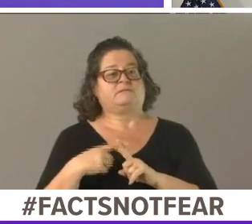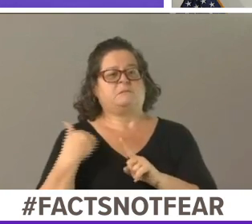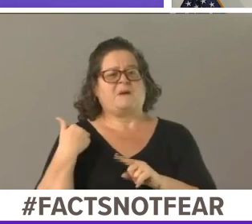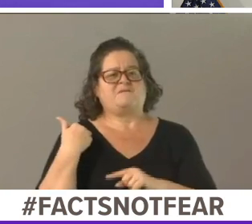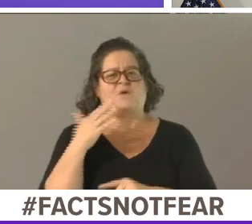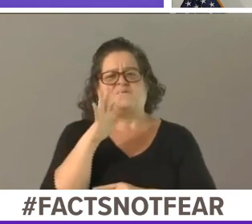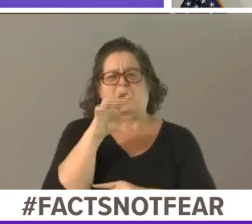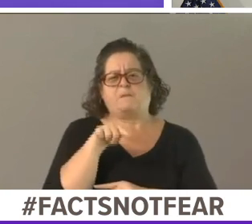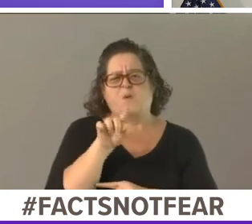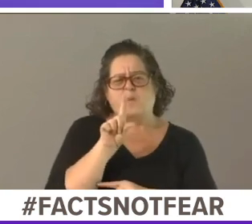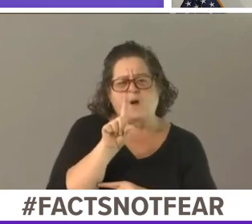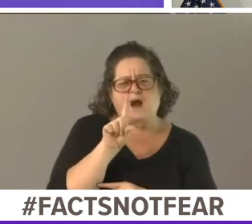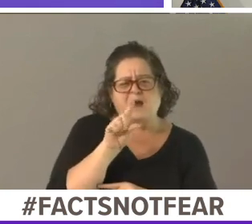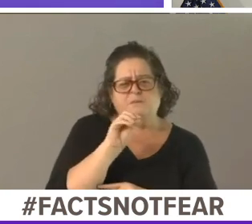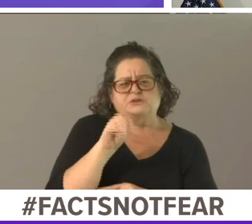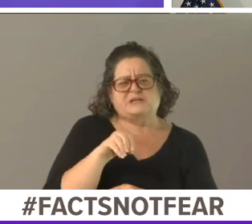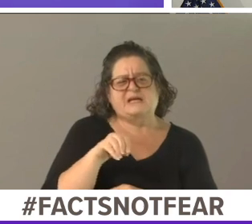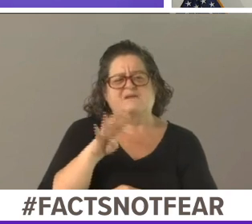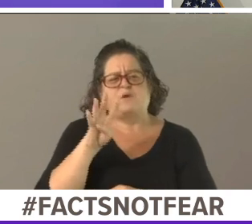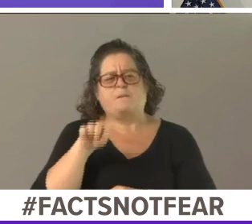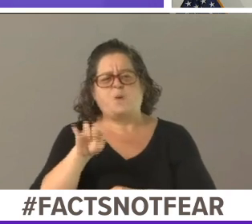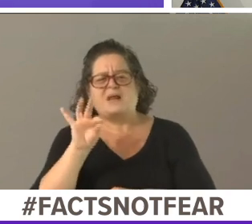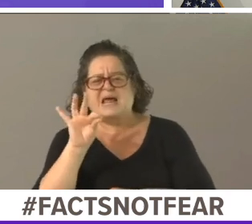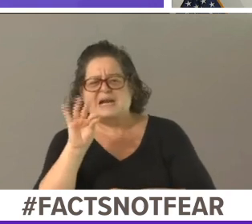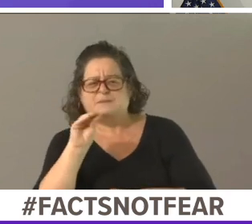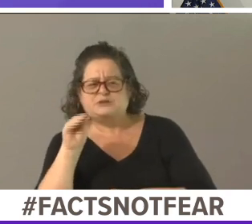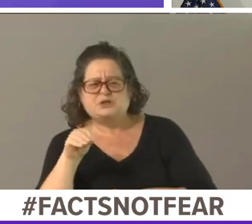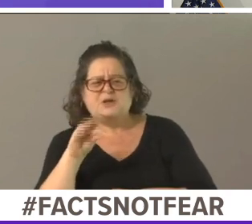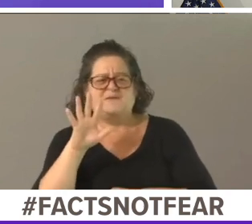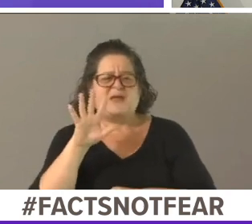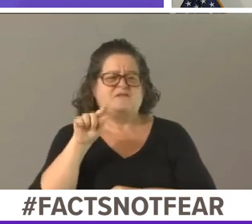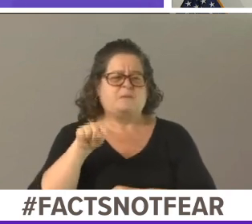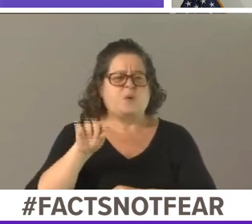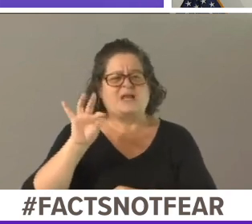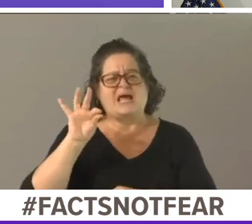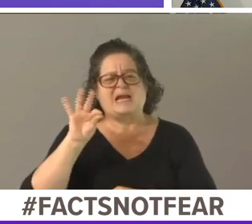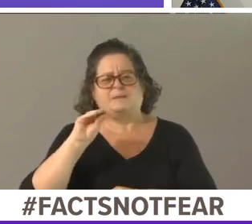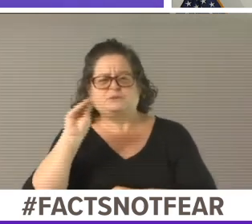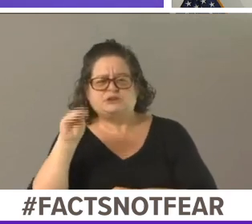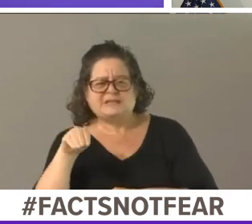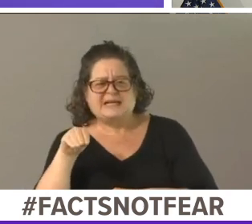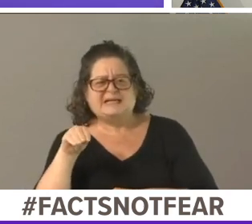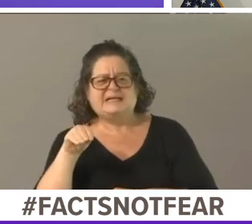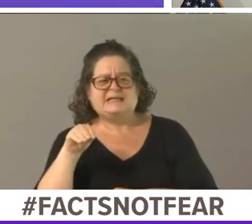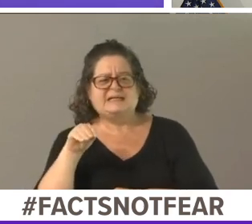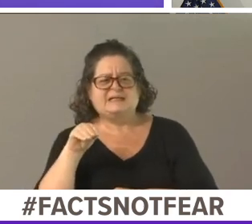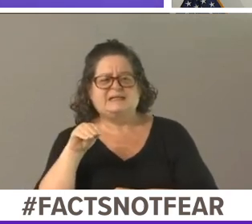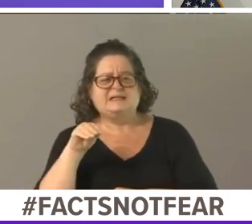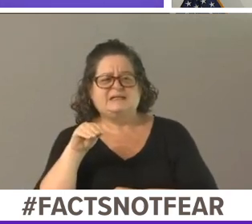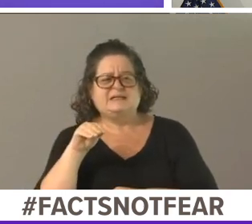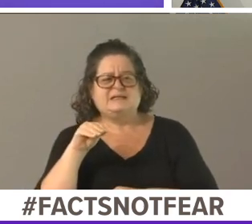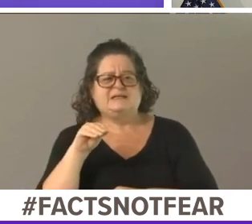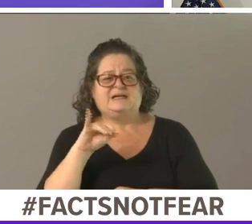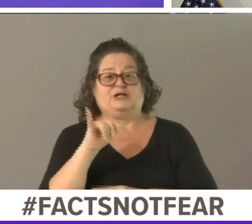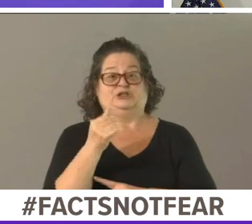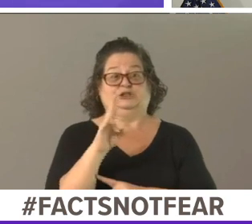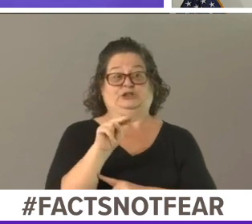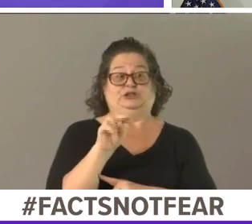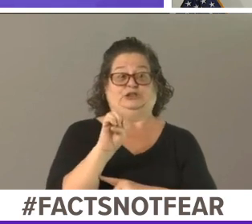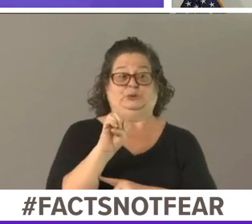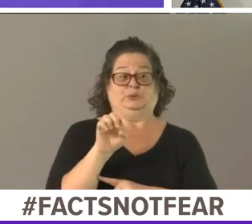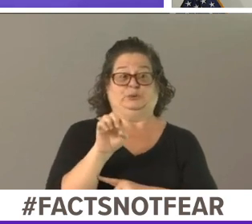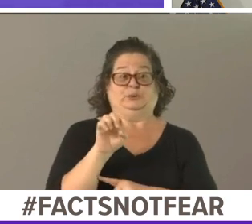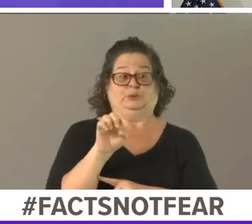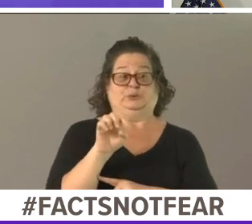4.9, and 5.9% positivity. Then through June, we had weeks where it